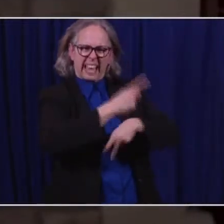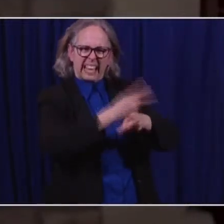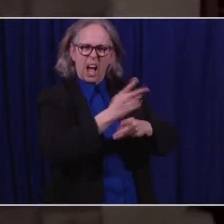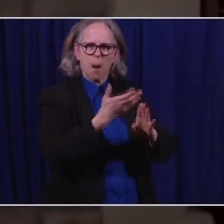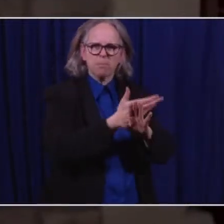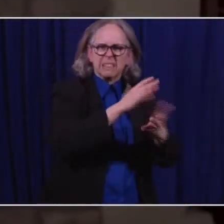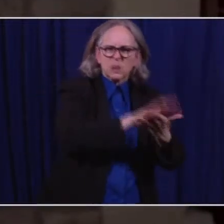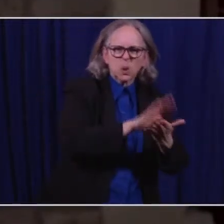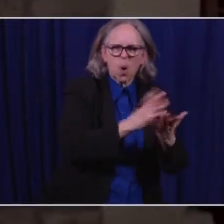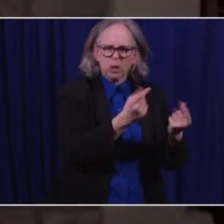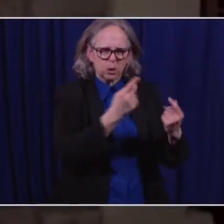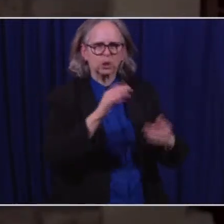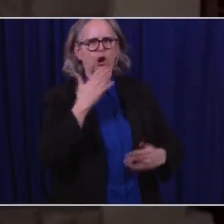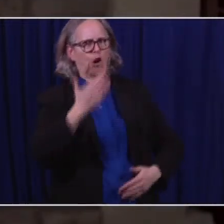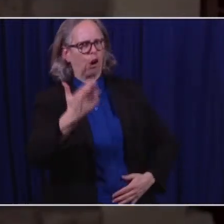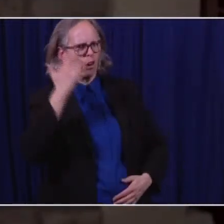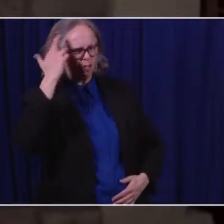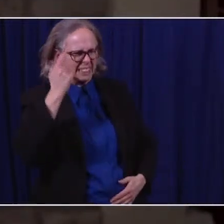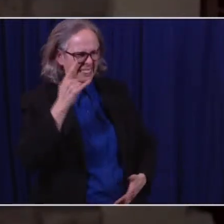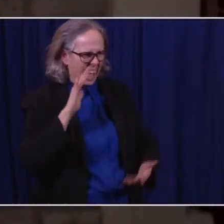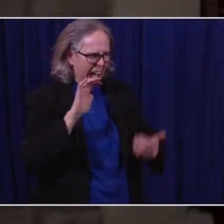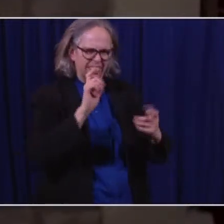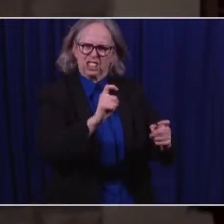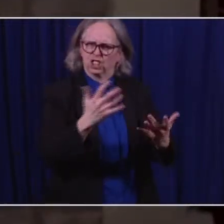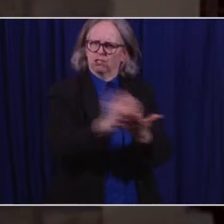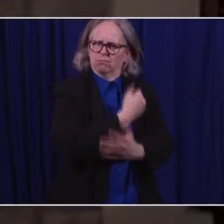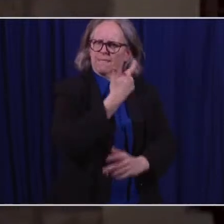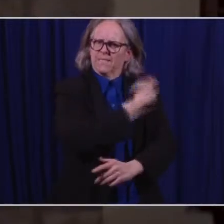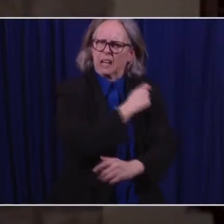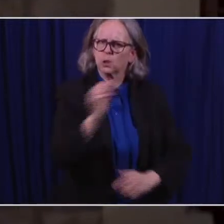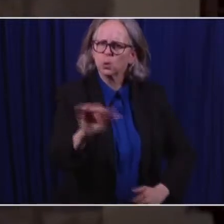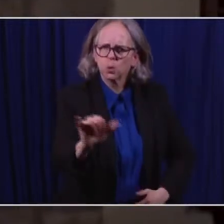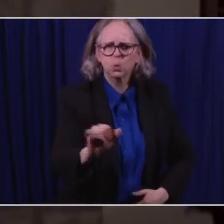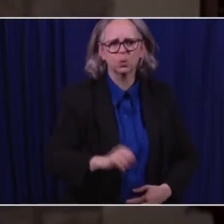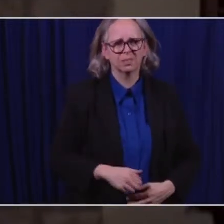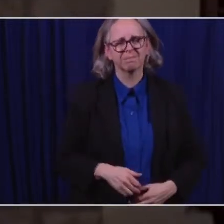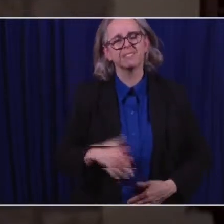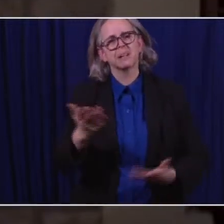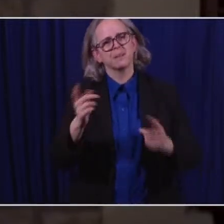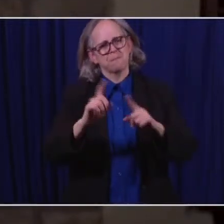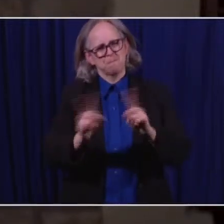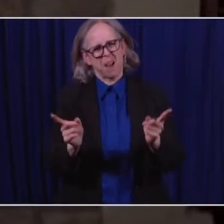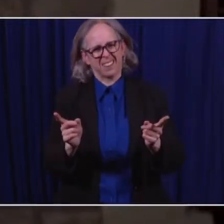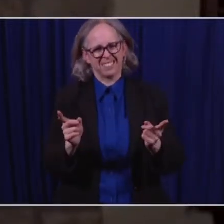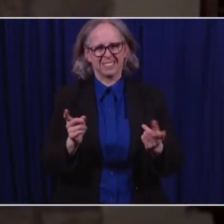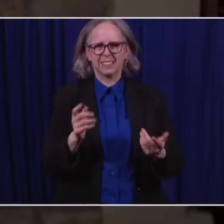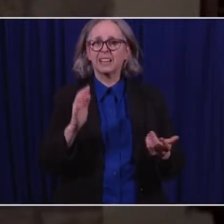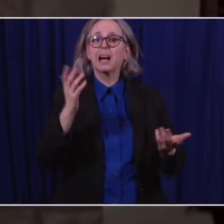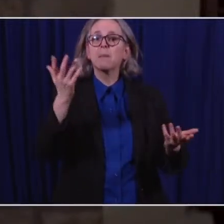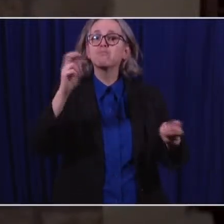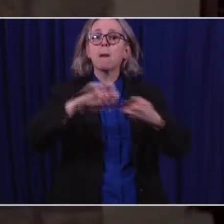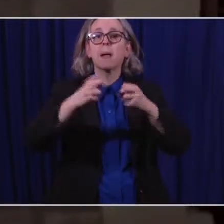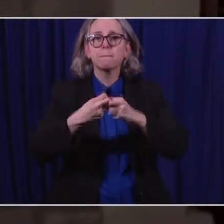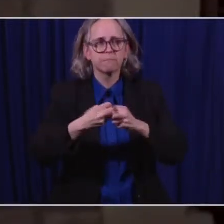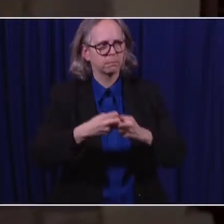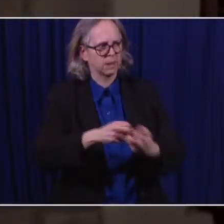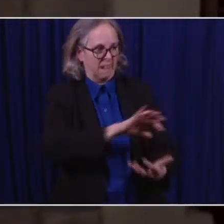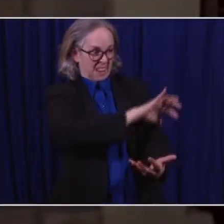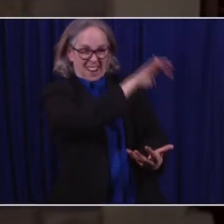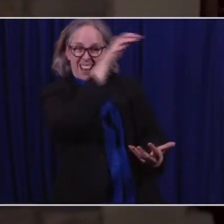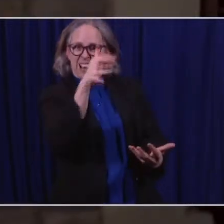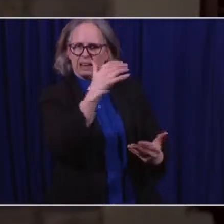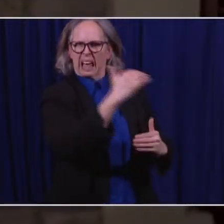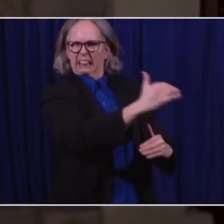groups. We tried to stay focused, as long as we have such a limited amount of vaccine, to